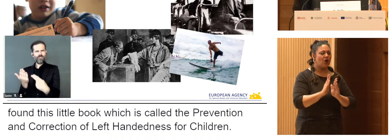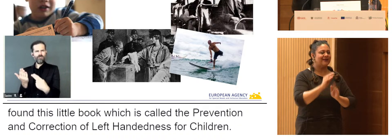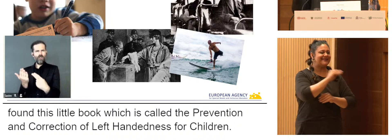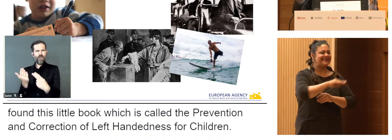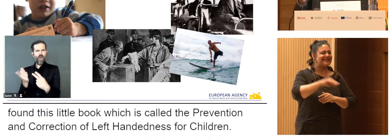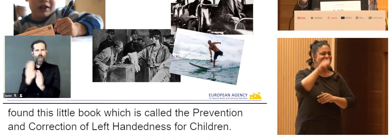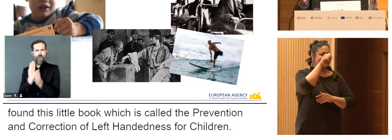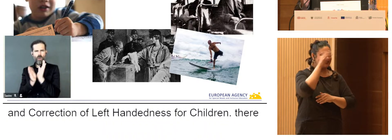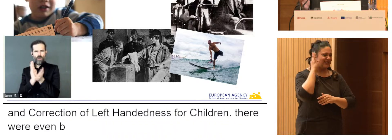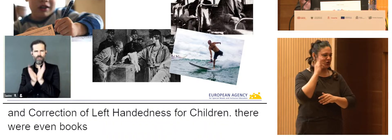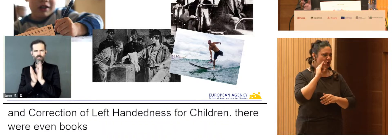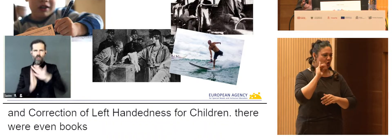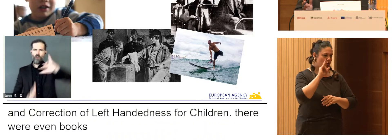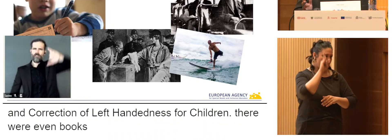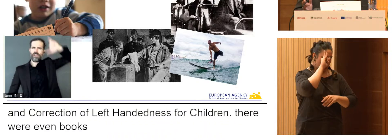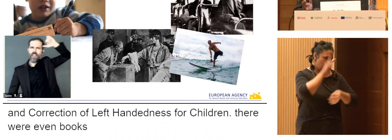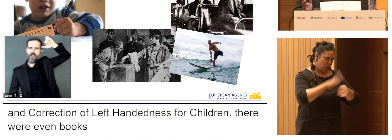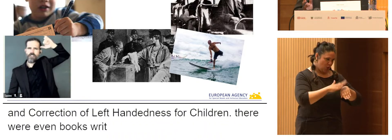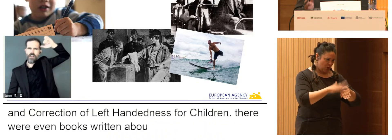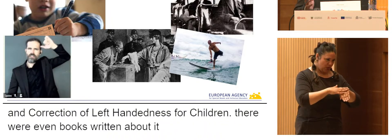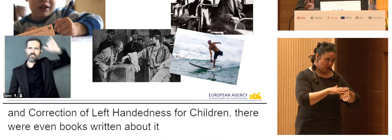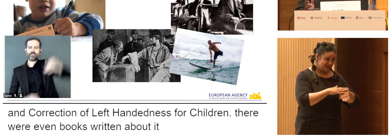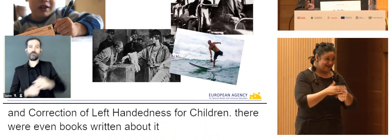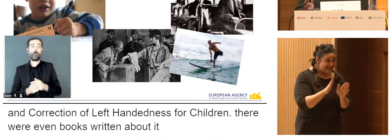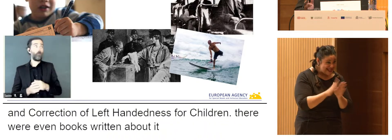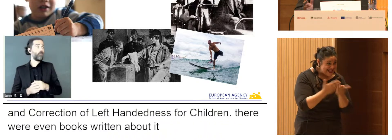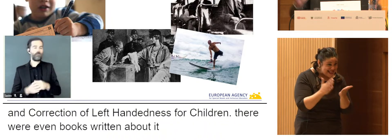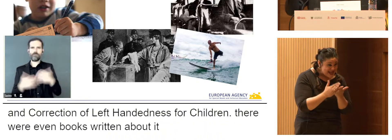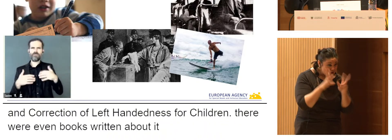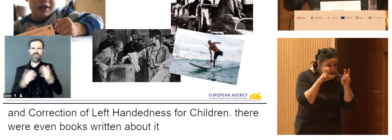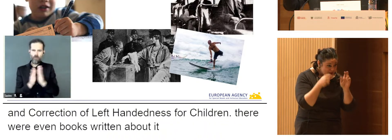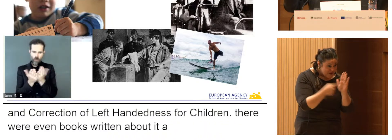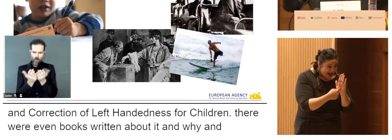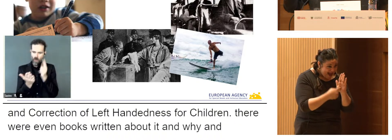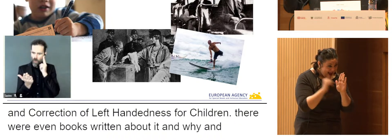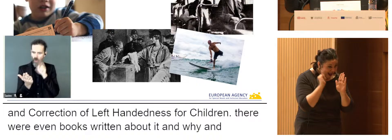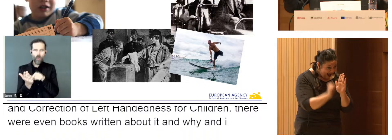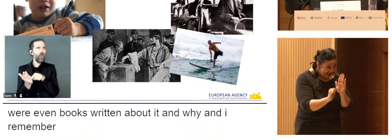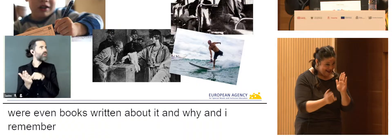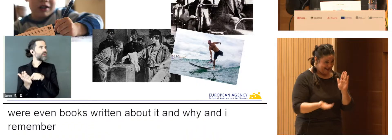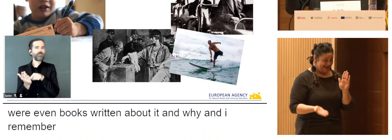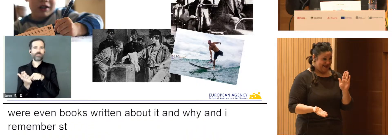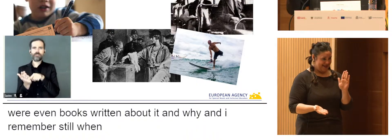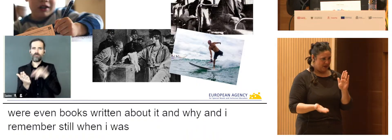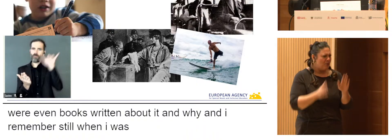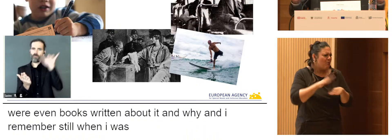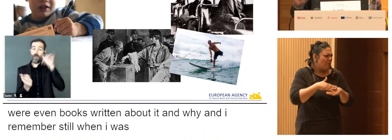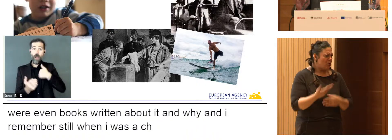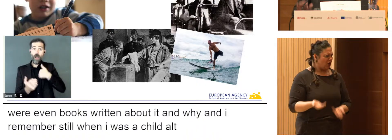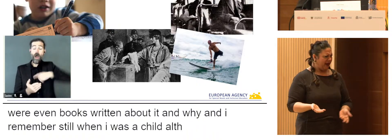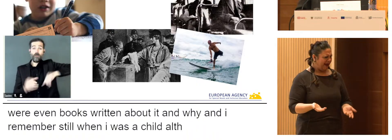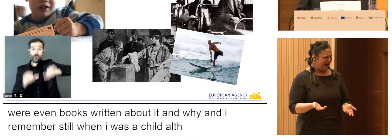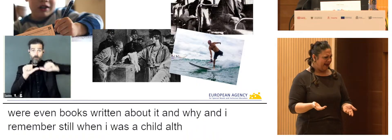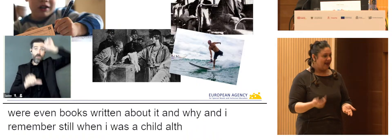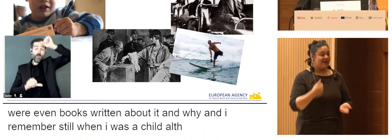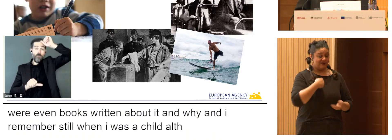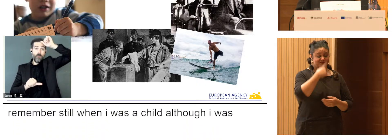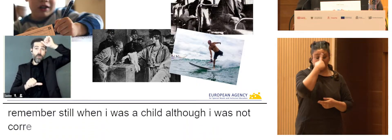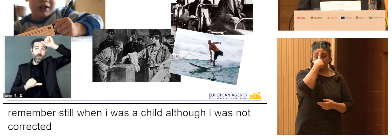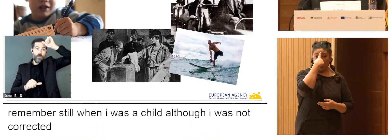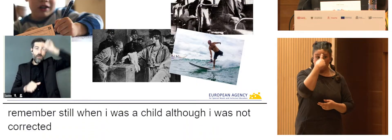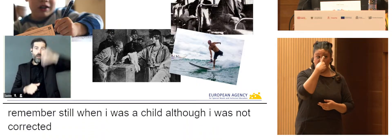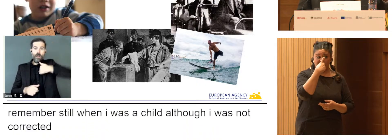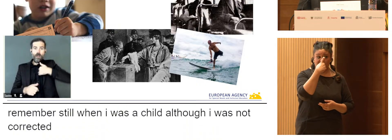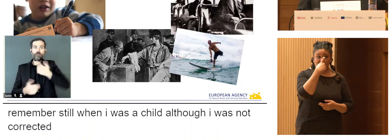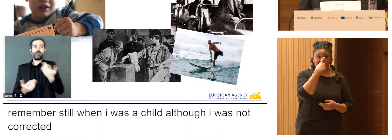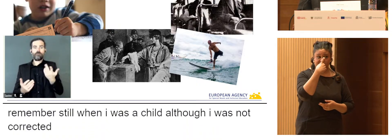even books written about it. And why? And I remember still when I was a child, although I was not corrected, I